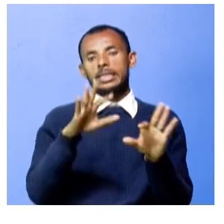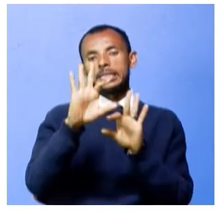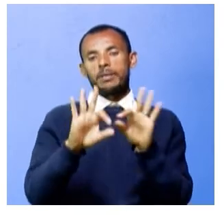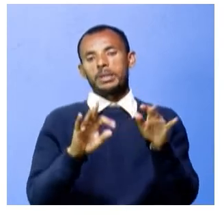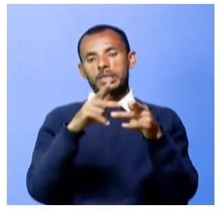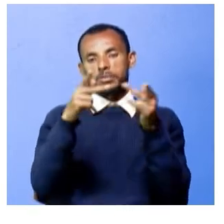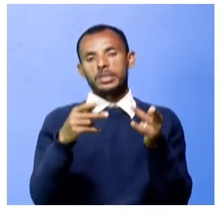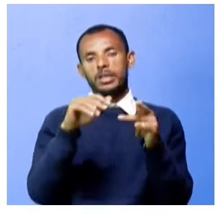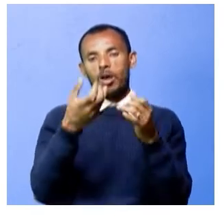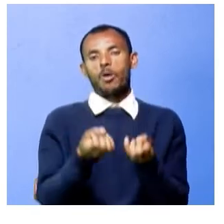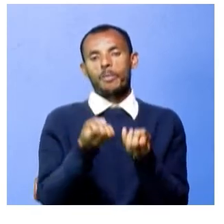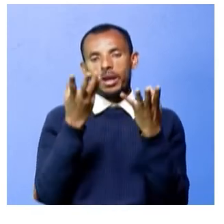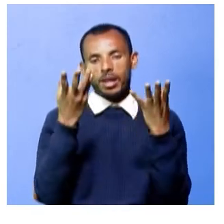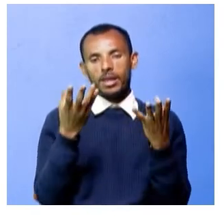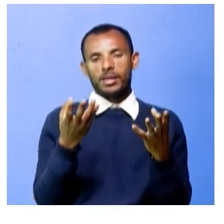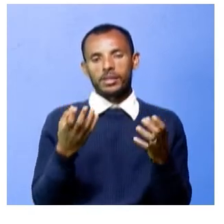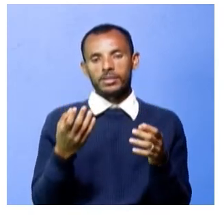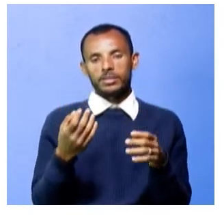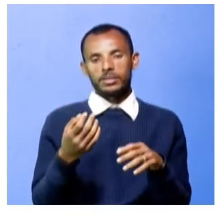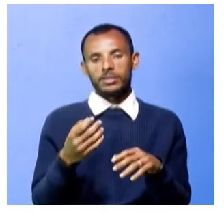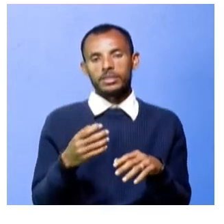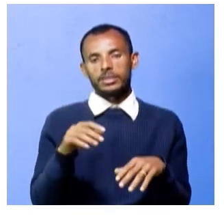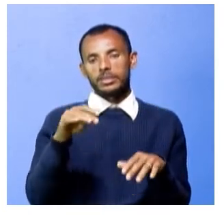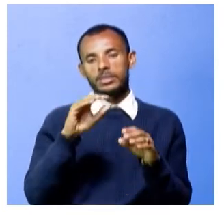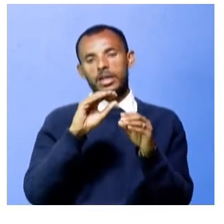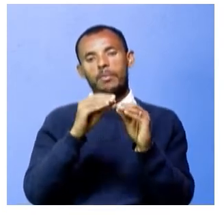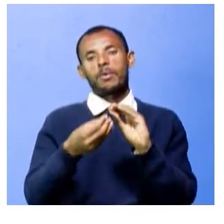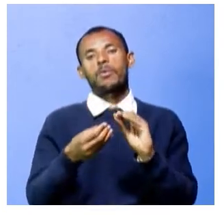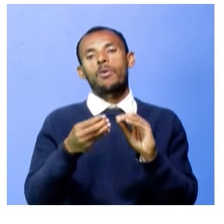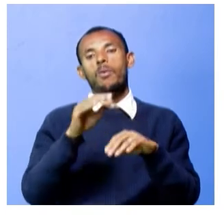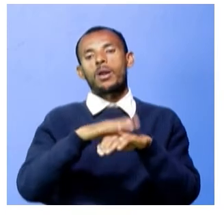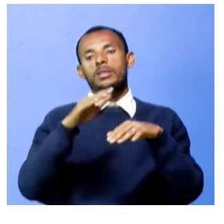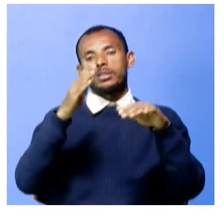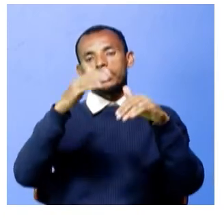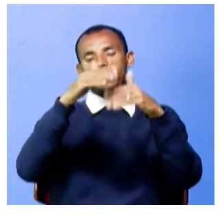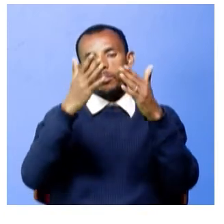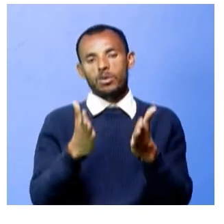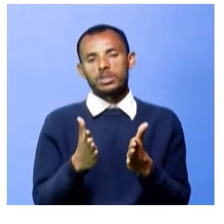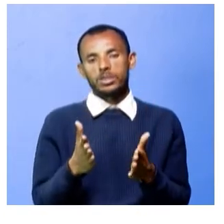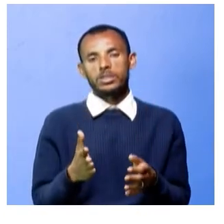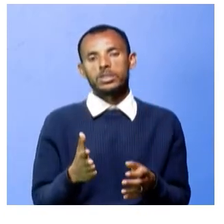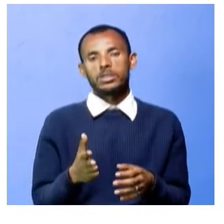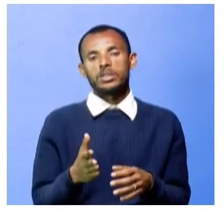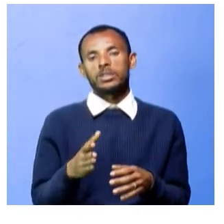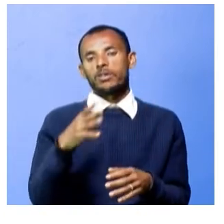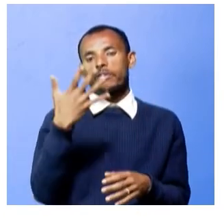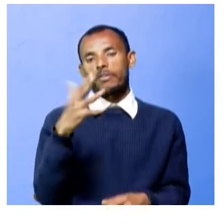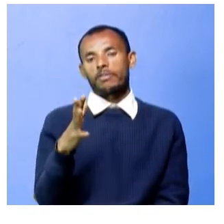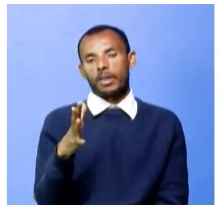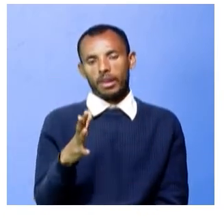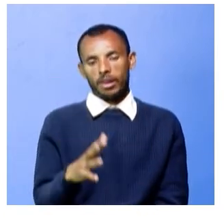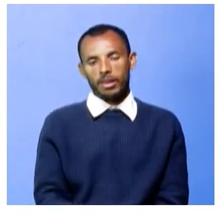sample space, the number of balls in the box. That is the sample space. So it's